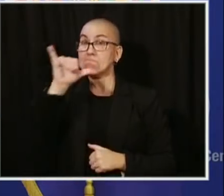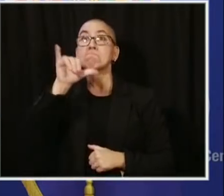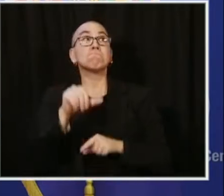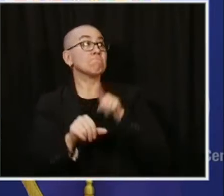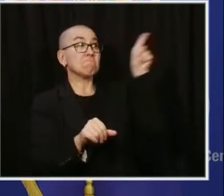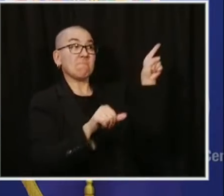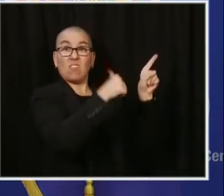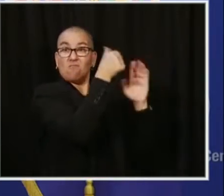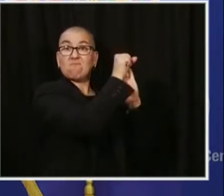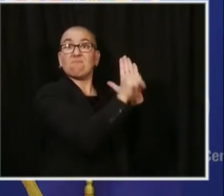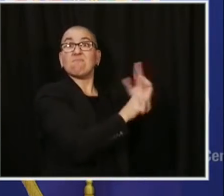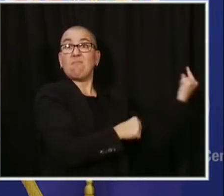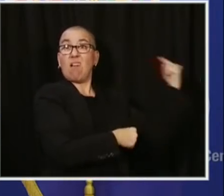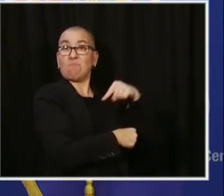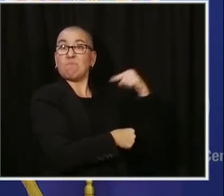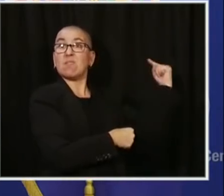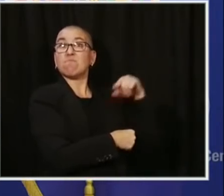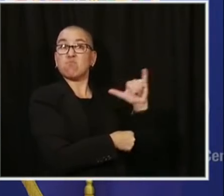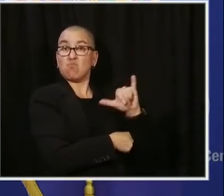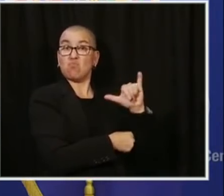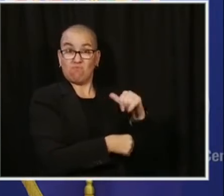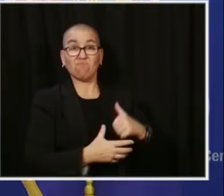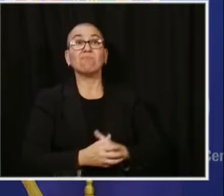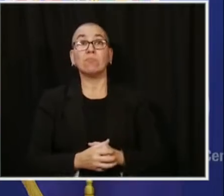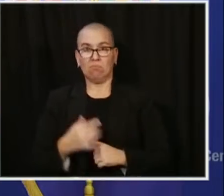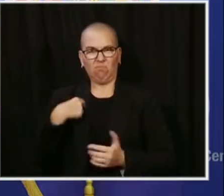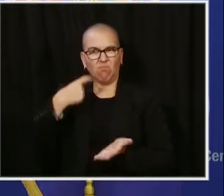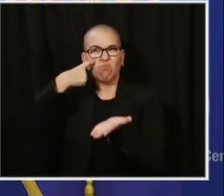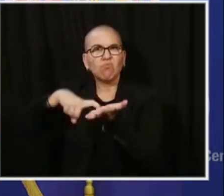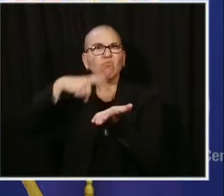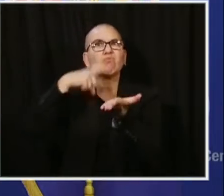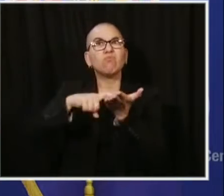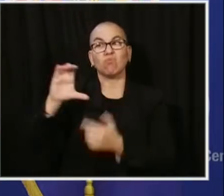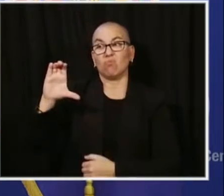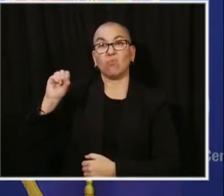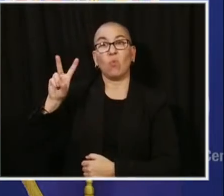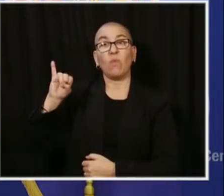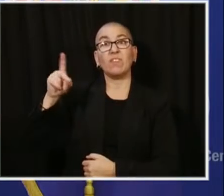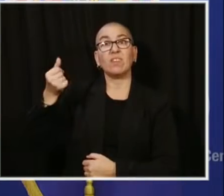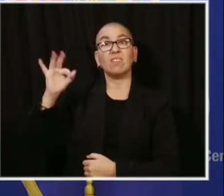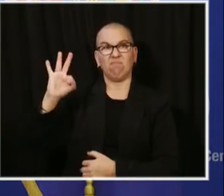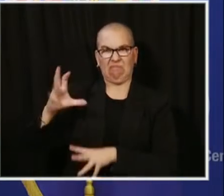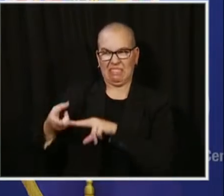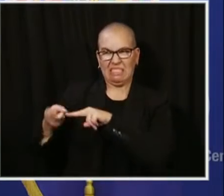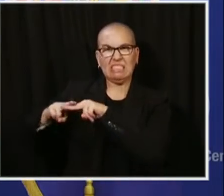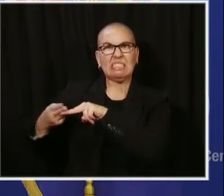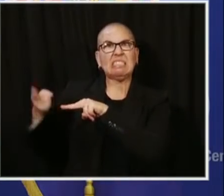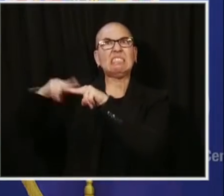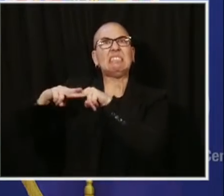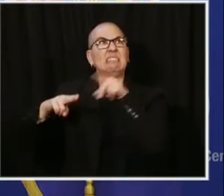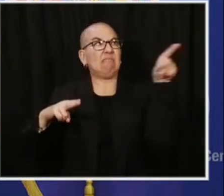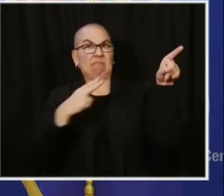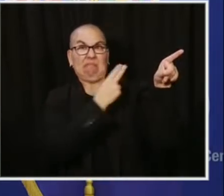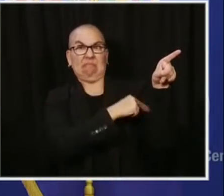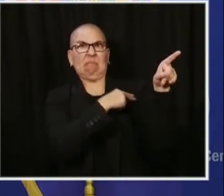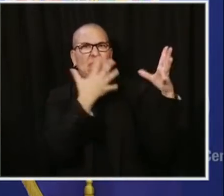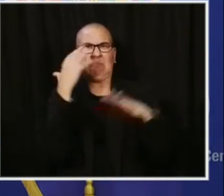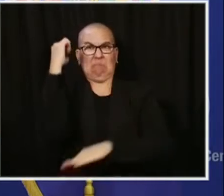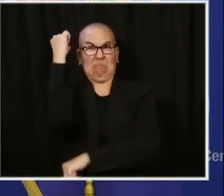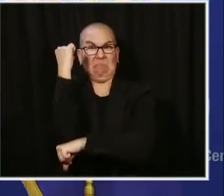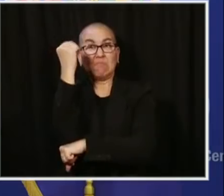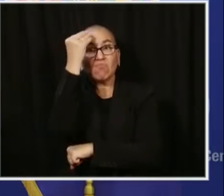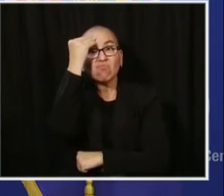facing a dramatic increase in the number of cases of COVID-19, including in hospitalized patients. Today, we set a record at Children's Minnesota. We have